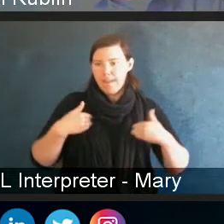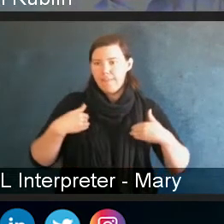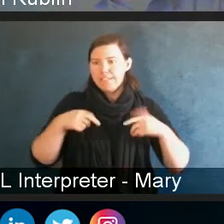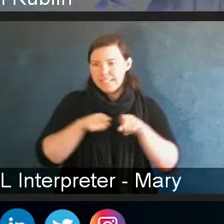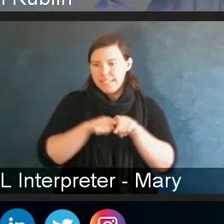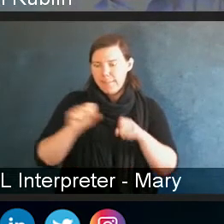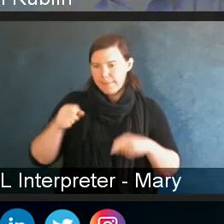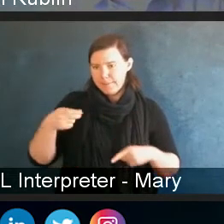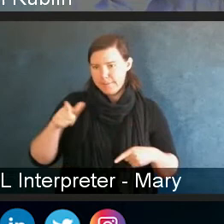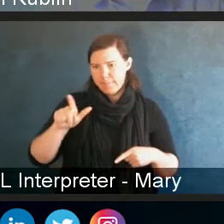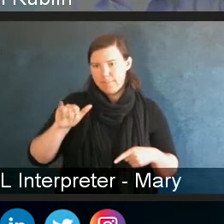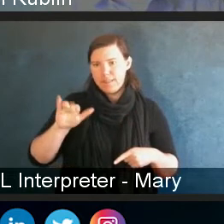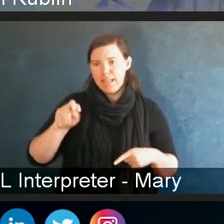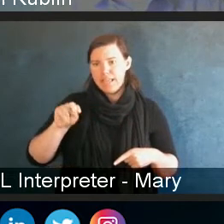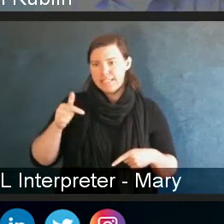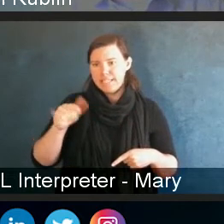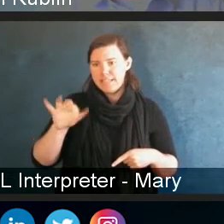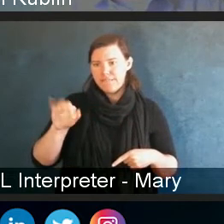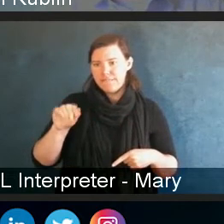about the huge